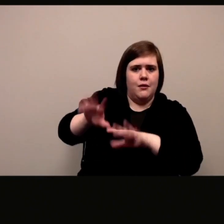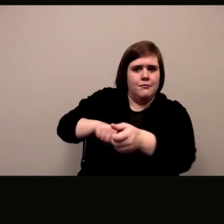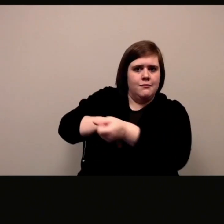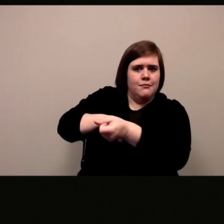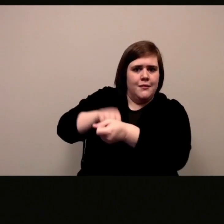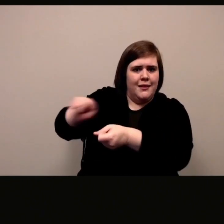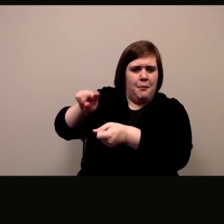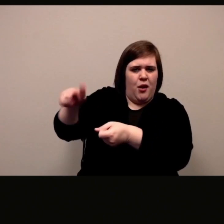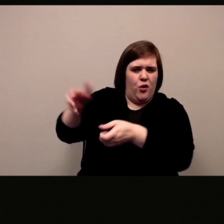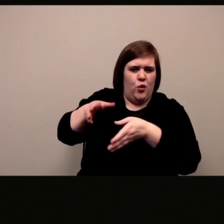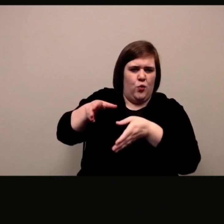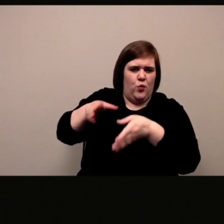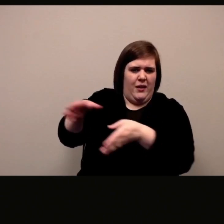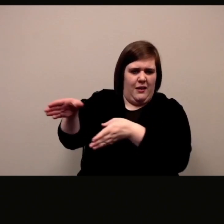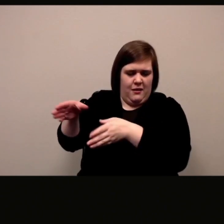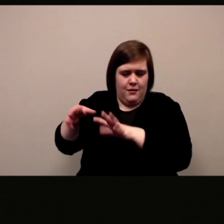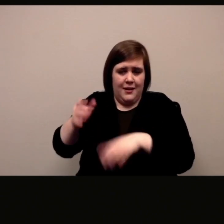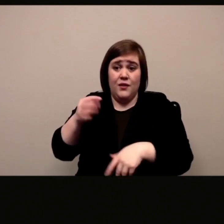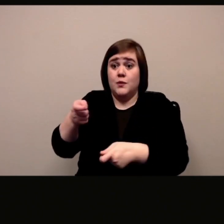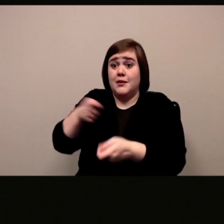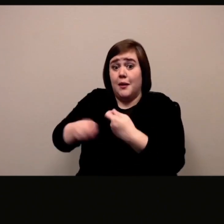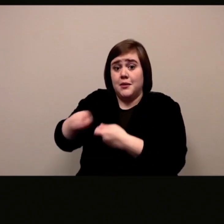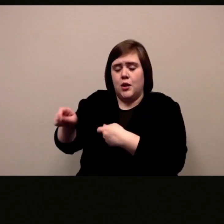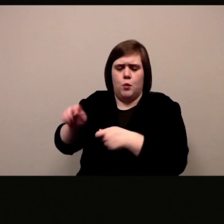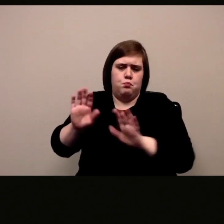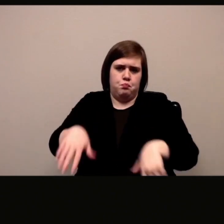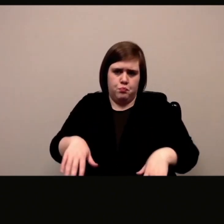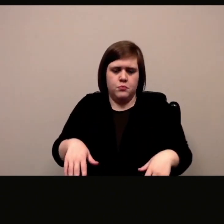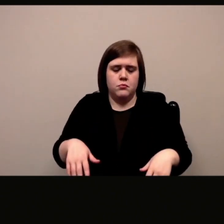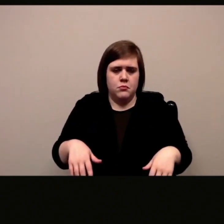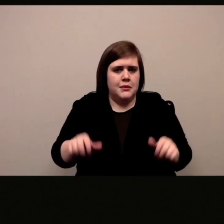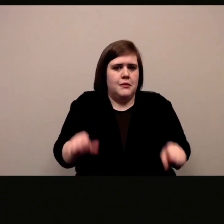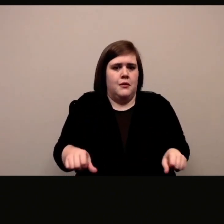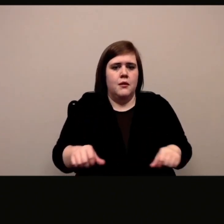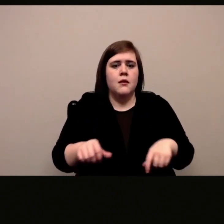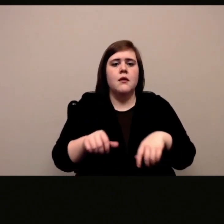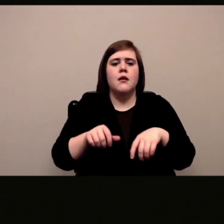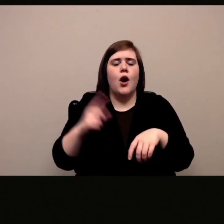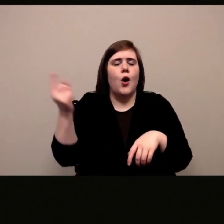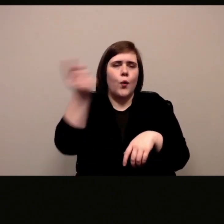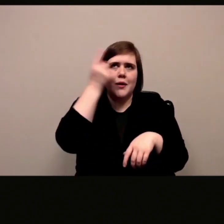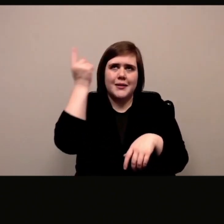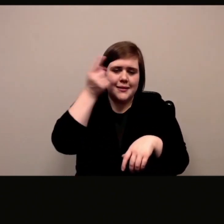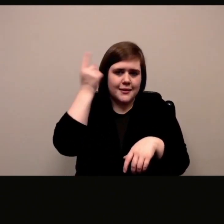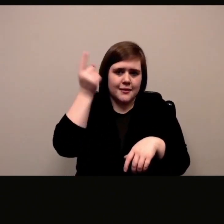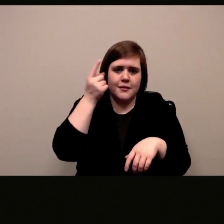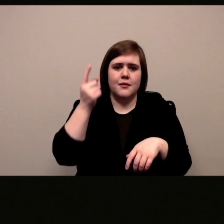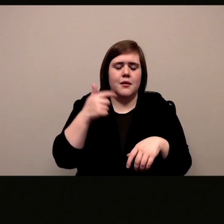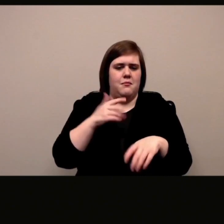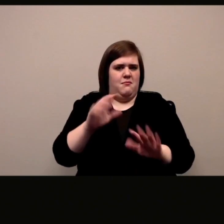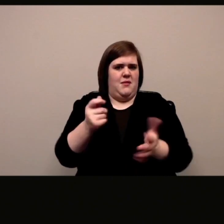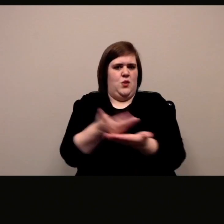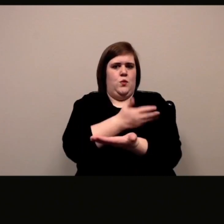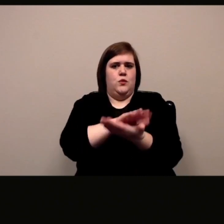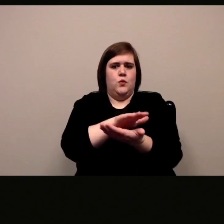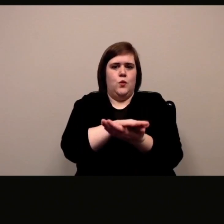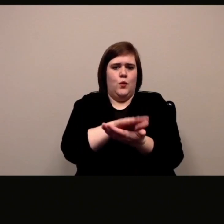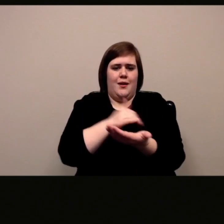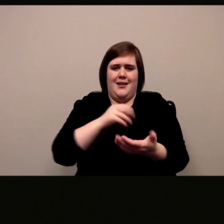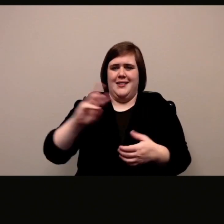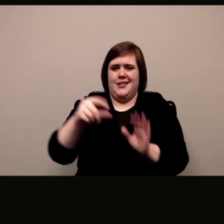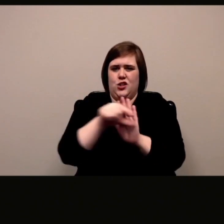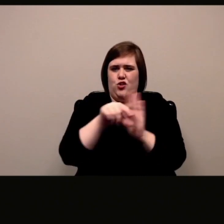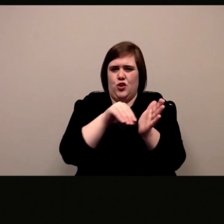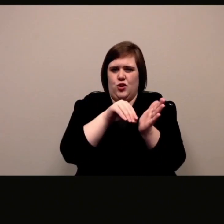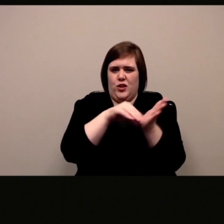substitute it, you're going to be good. And that was like, I had this just in my new school, I had a 6th grader